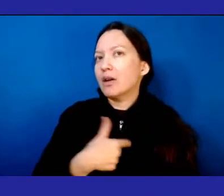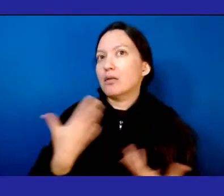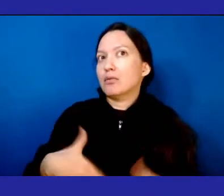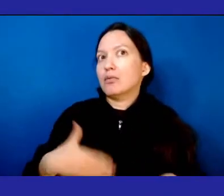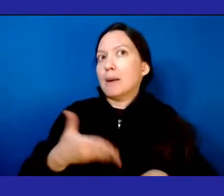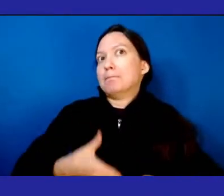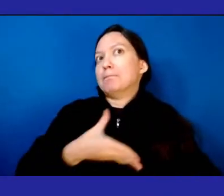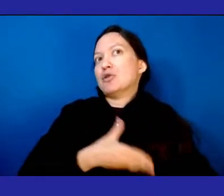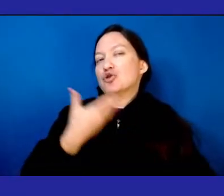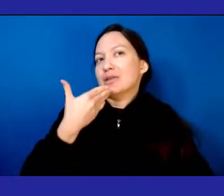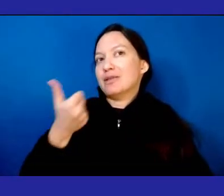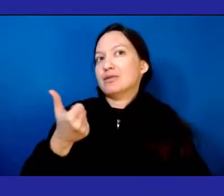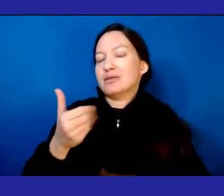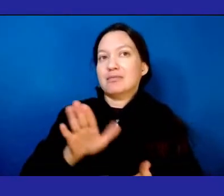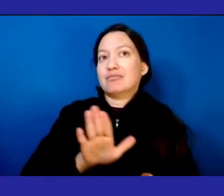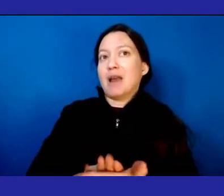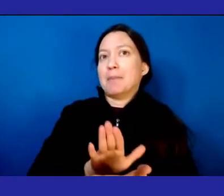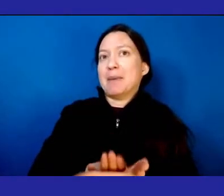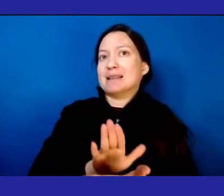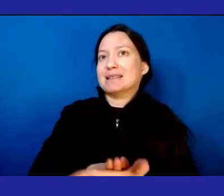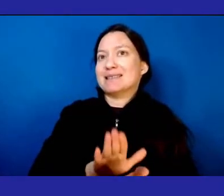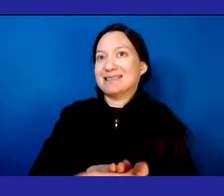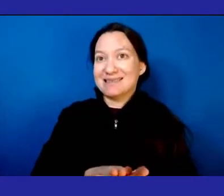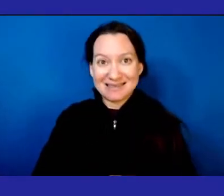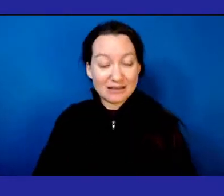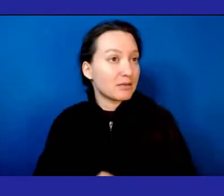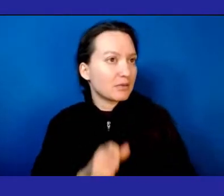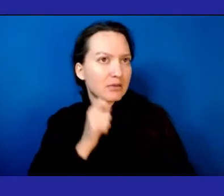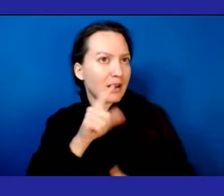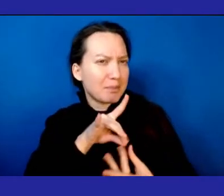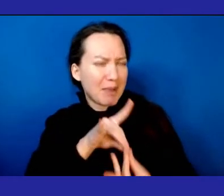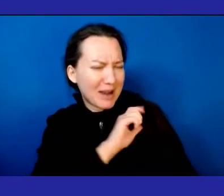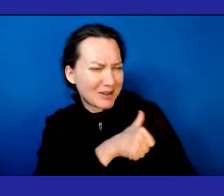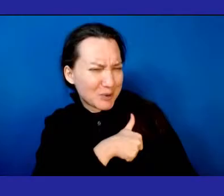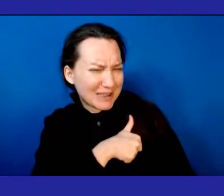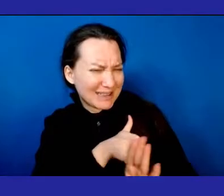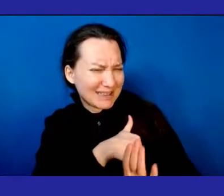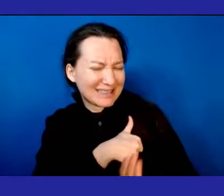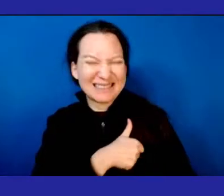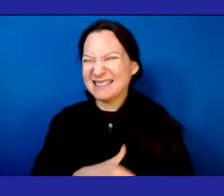in compliments. Yes, but not about attitude.